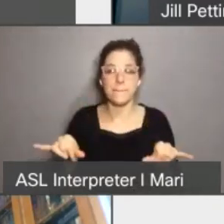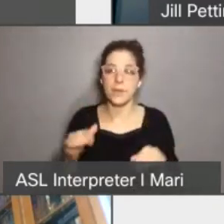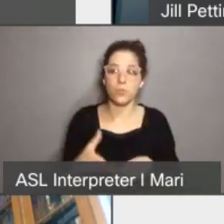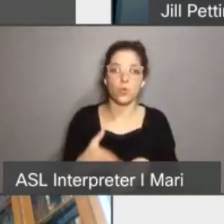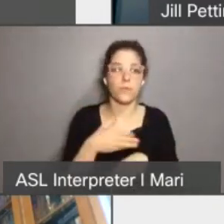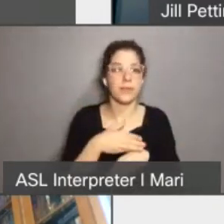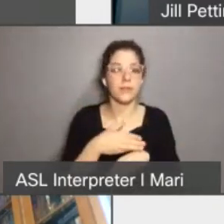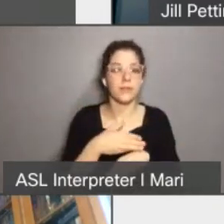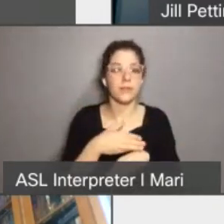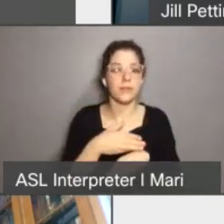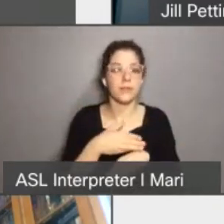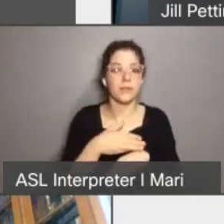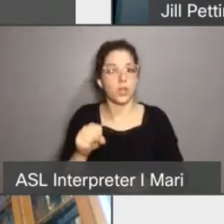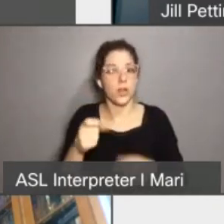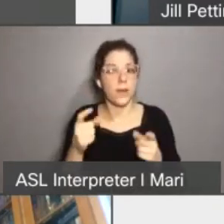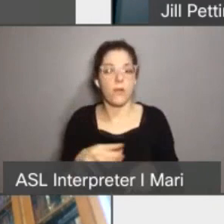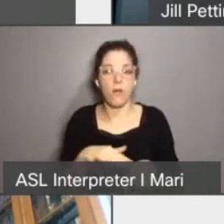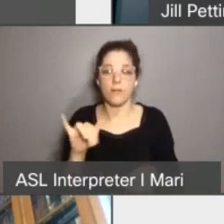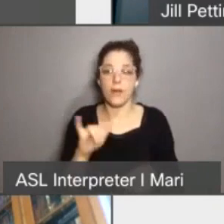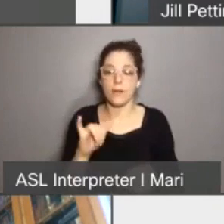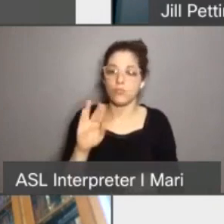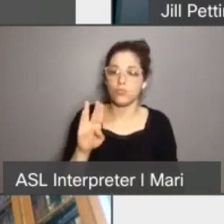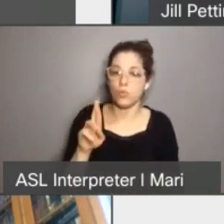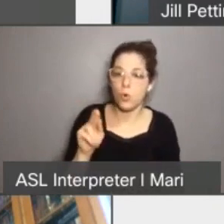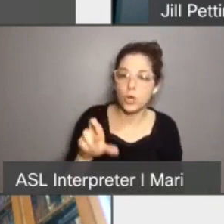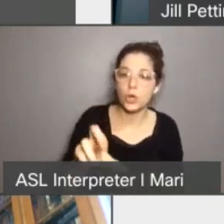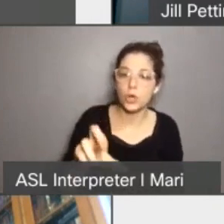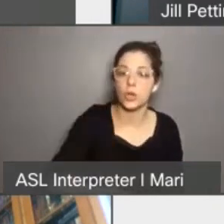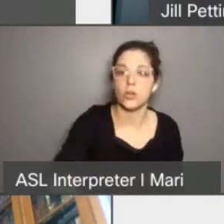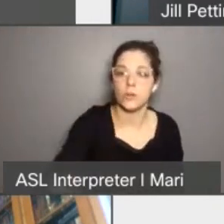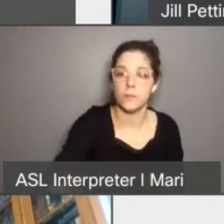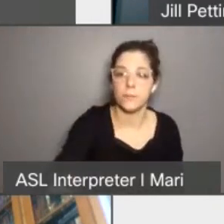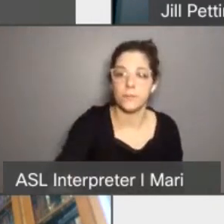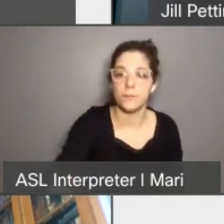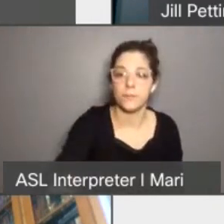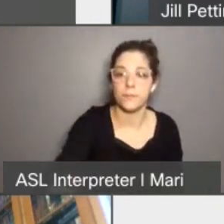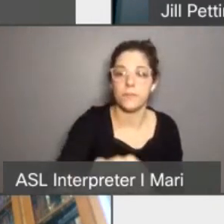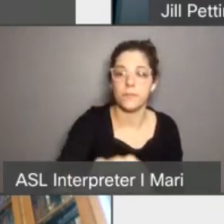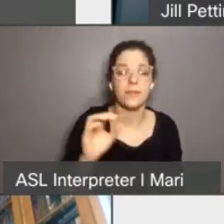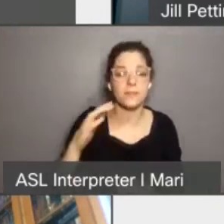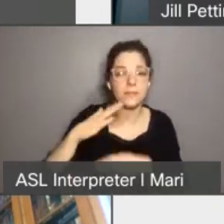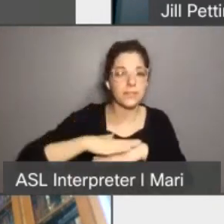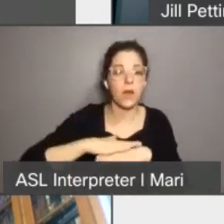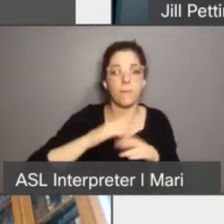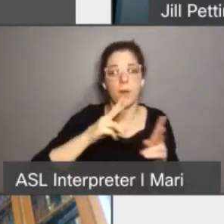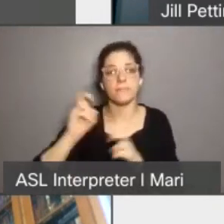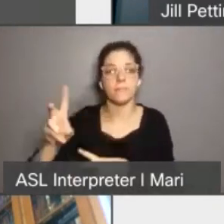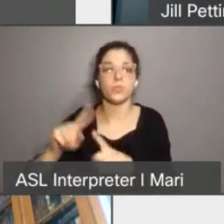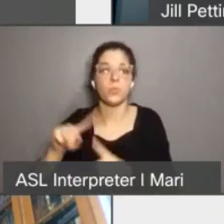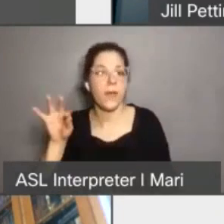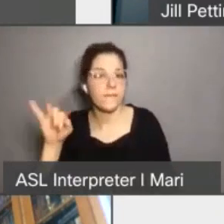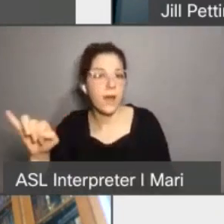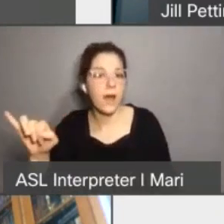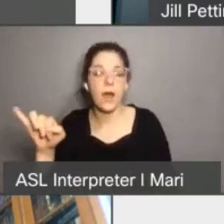improvement where that could be done on like the broker's desktop, and it poofs to the FI,